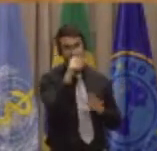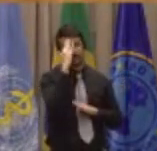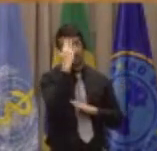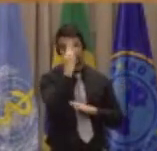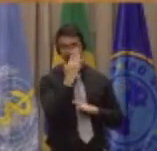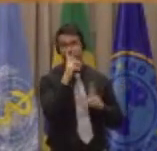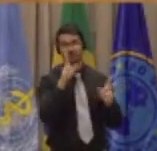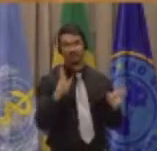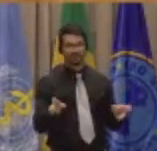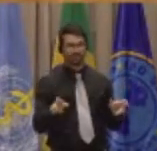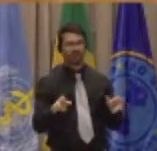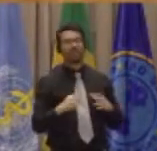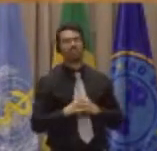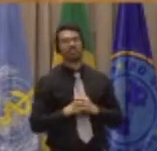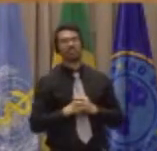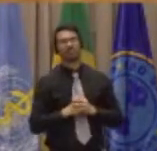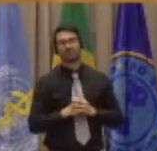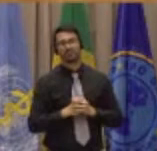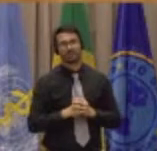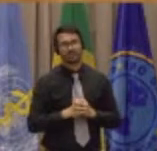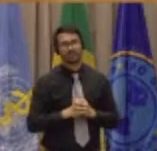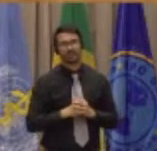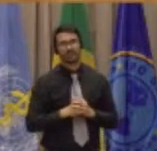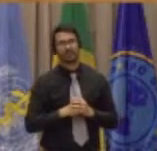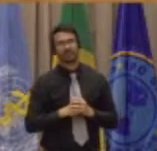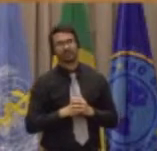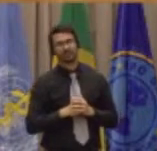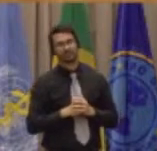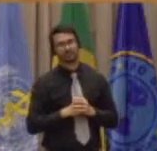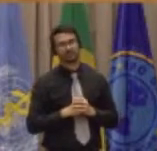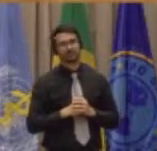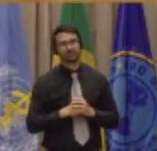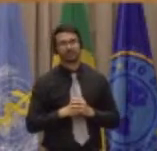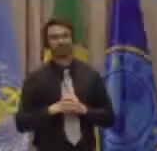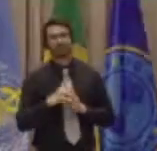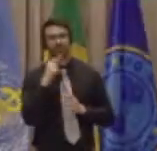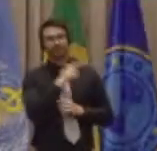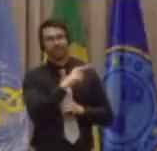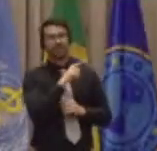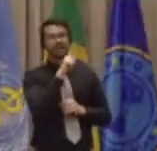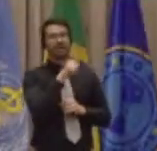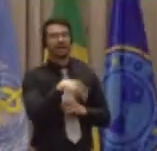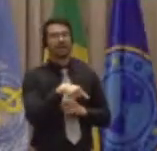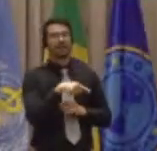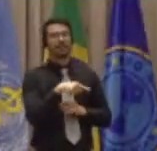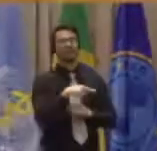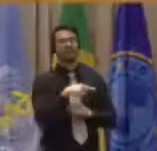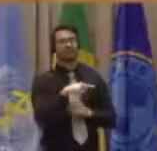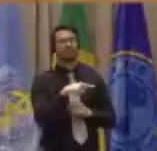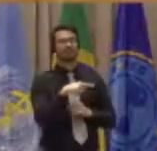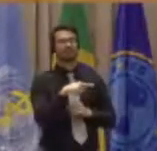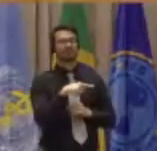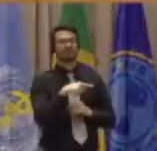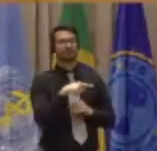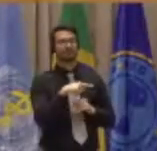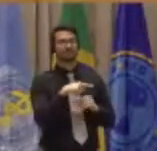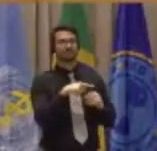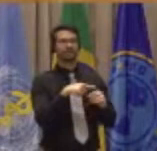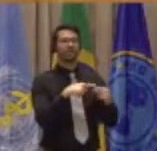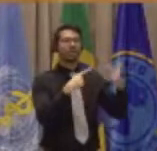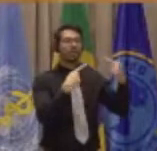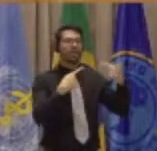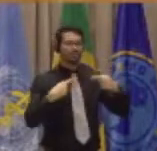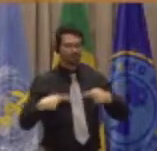if you consider in this way, it was a source, a